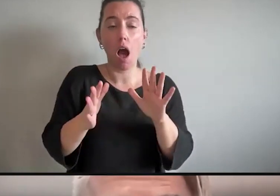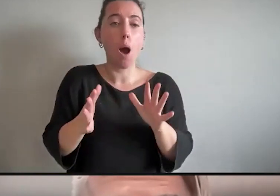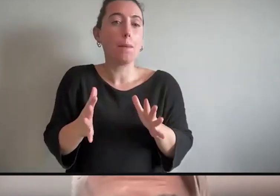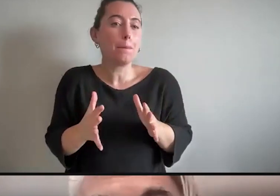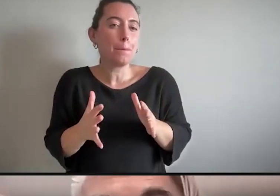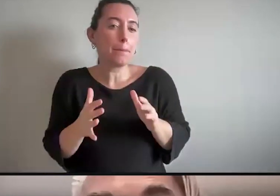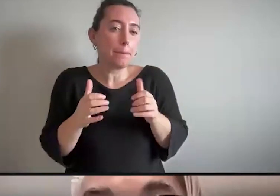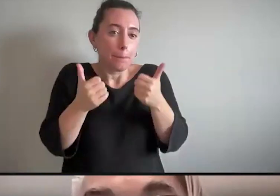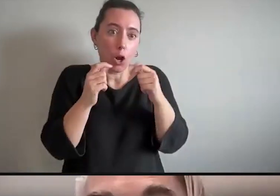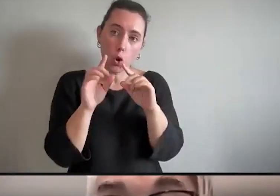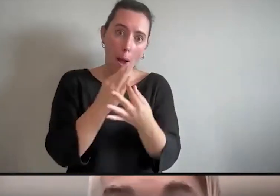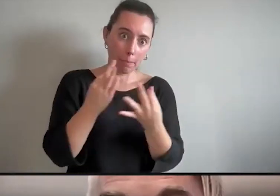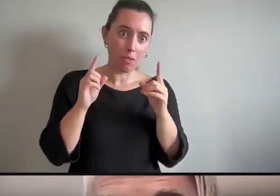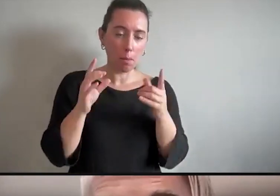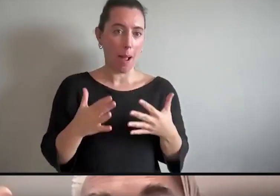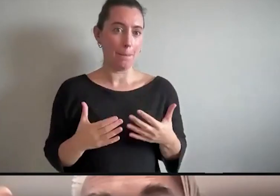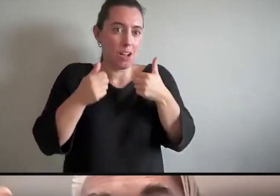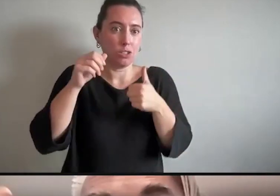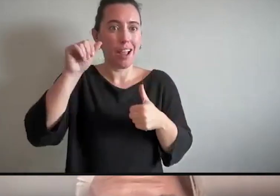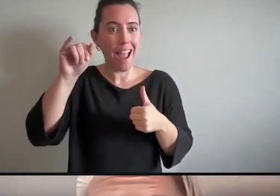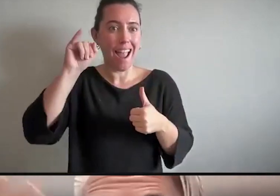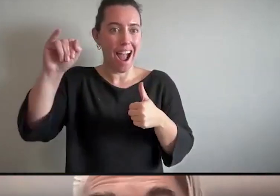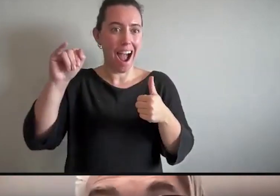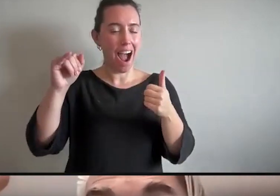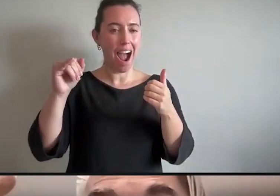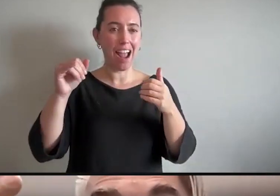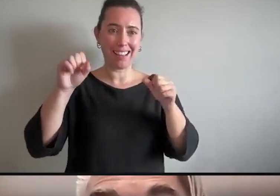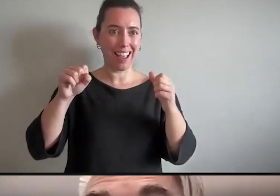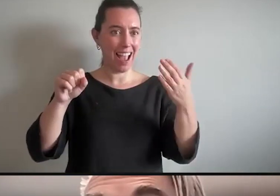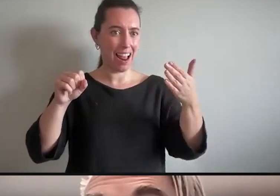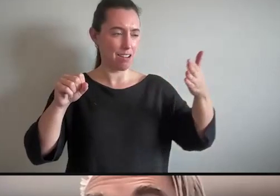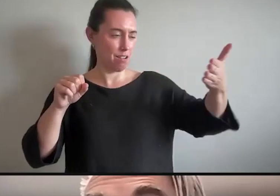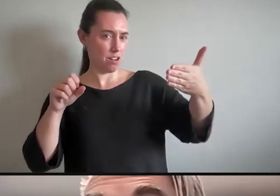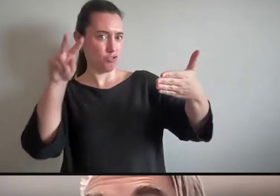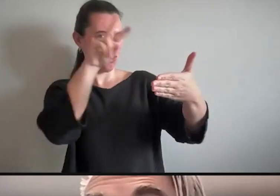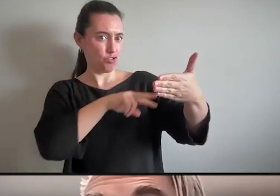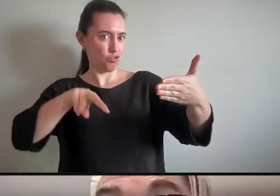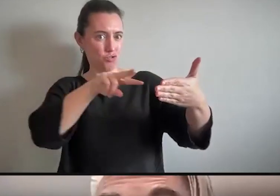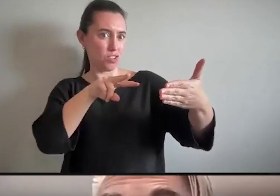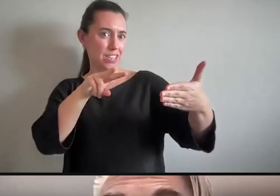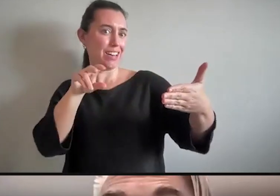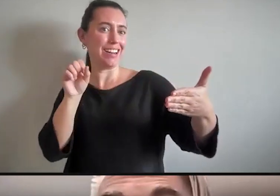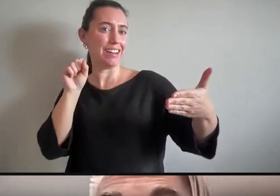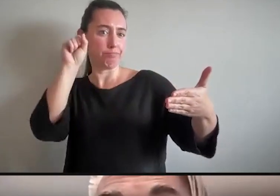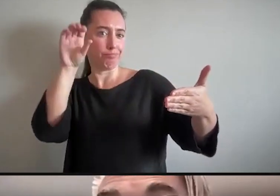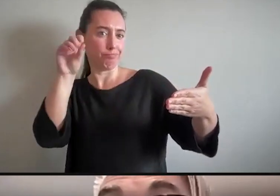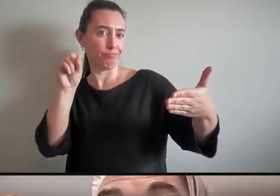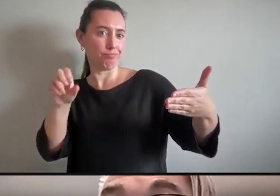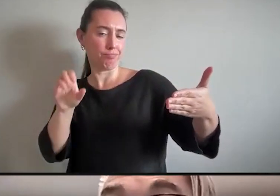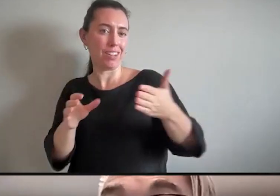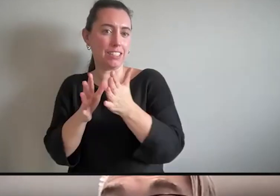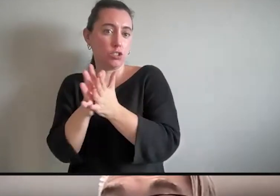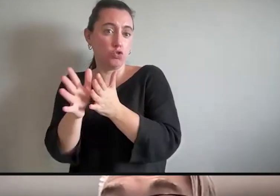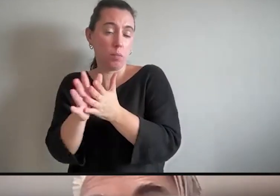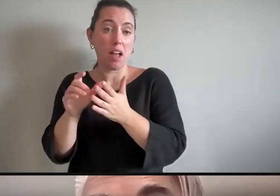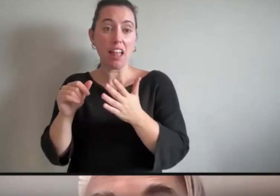AI-based description of a document for someone. Good enough is good enough. And over time, good enough will become better